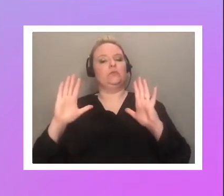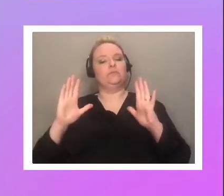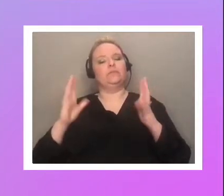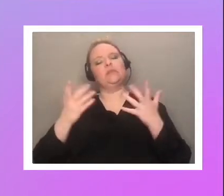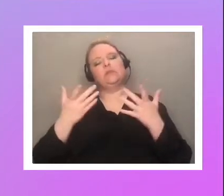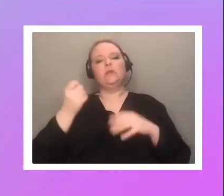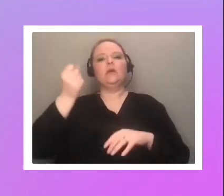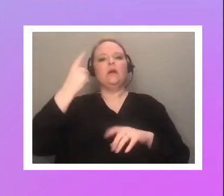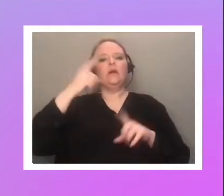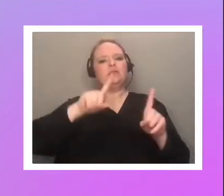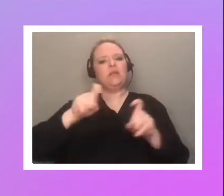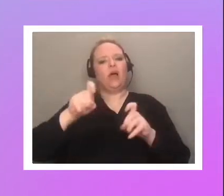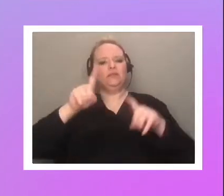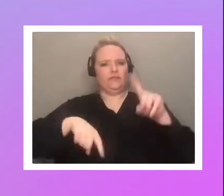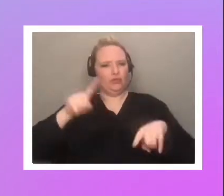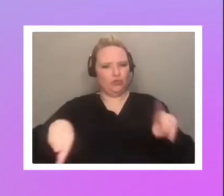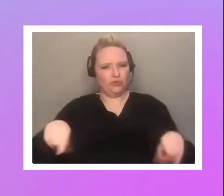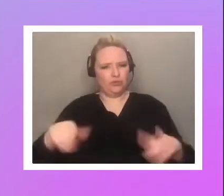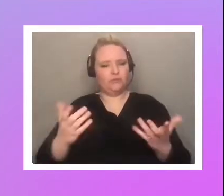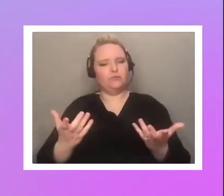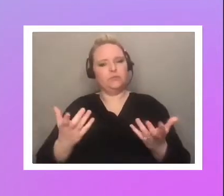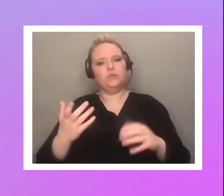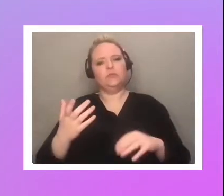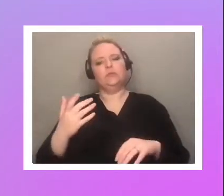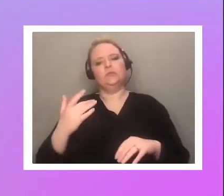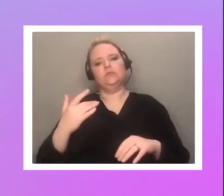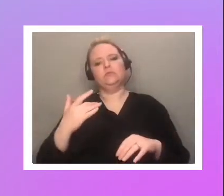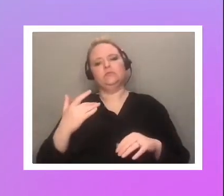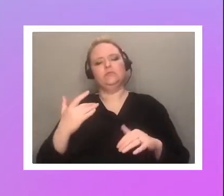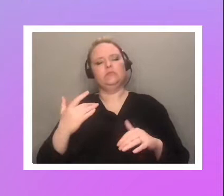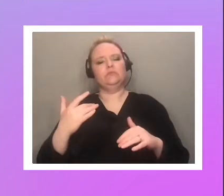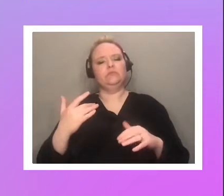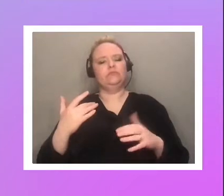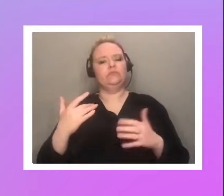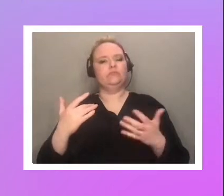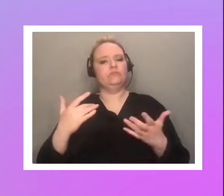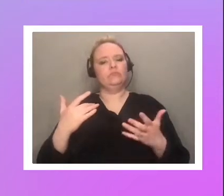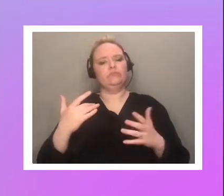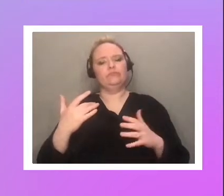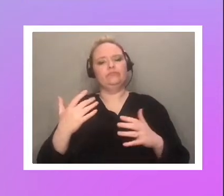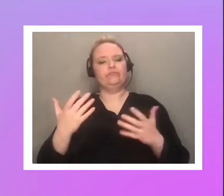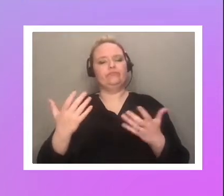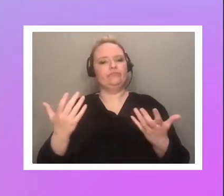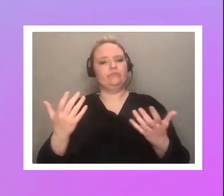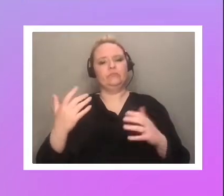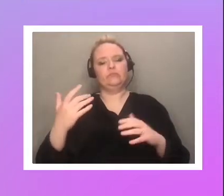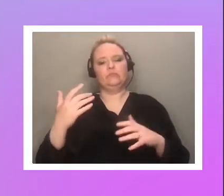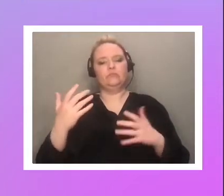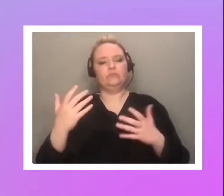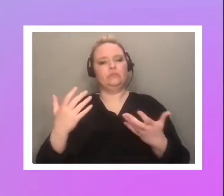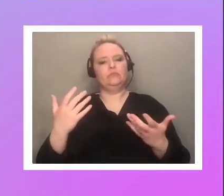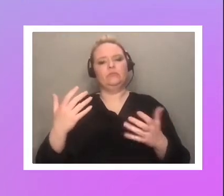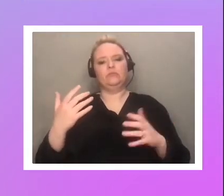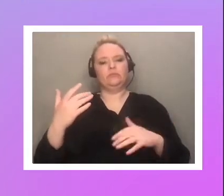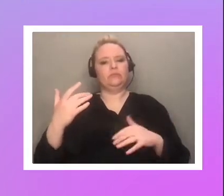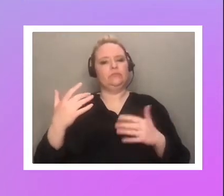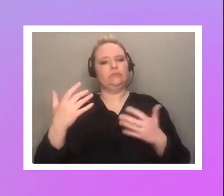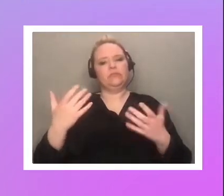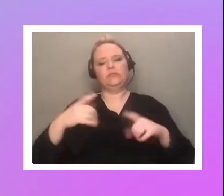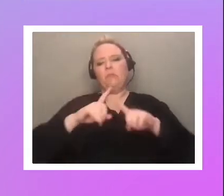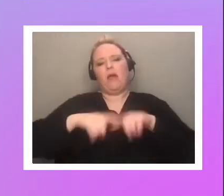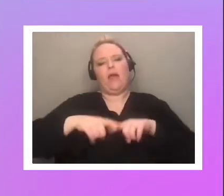vary. It's usually makes up a good portion of what an audit, like how long an audit